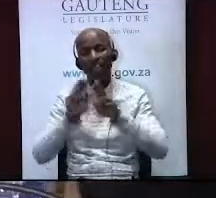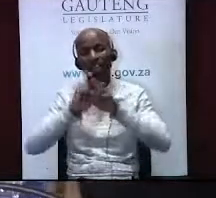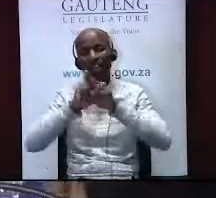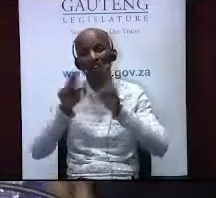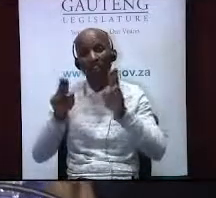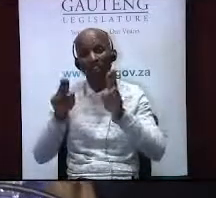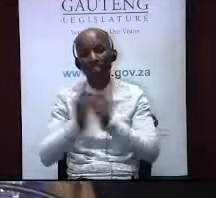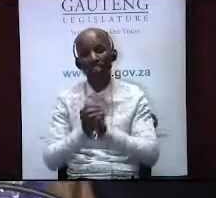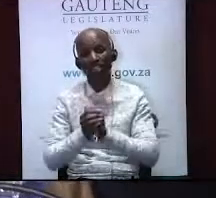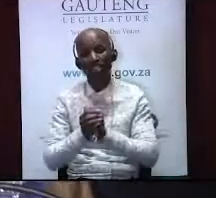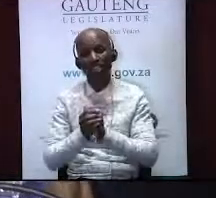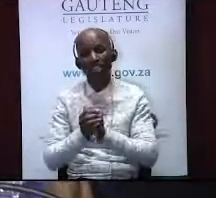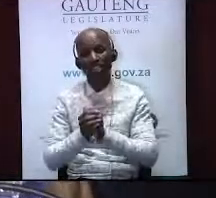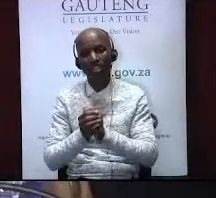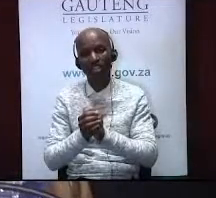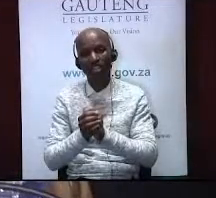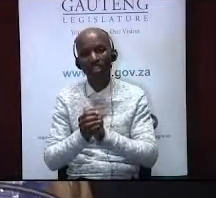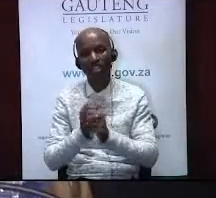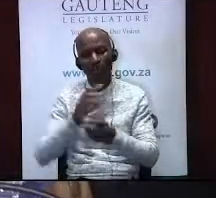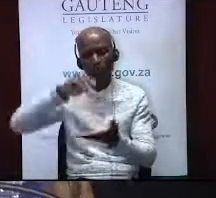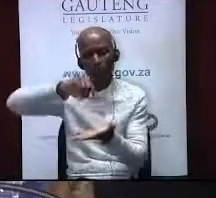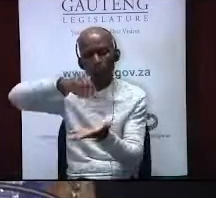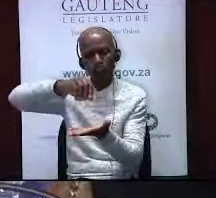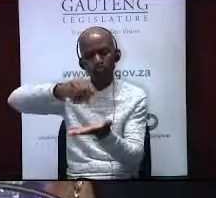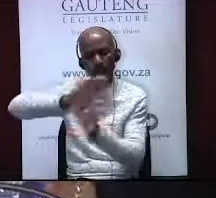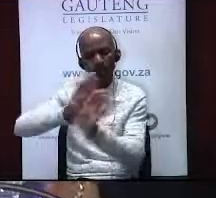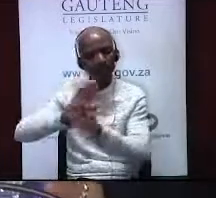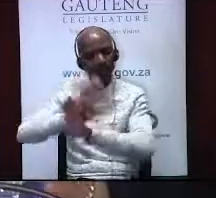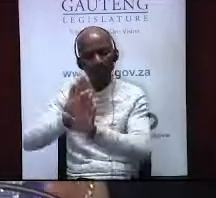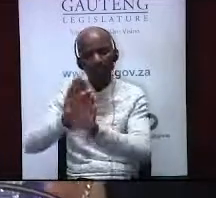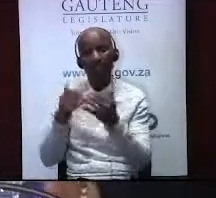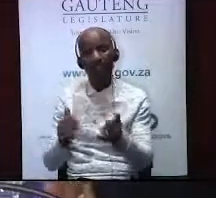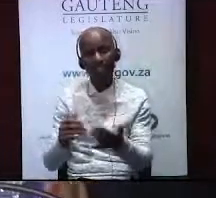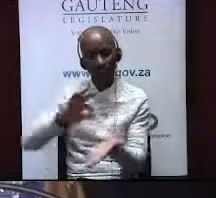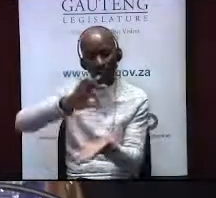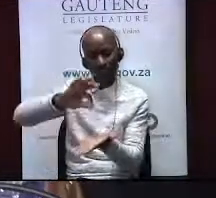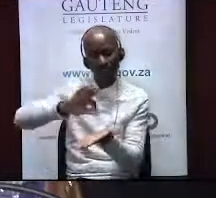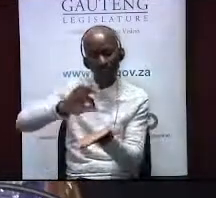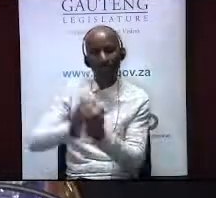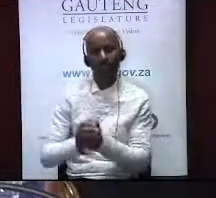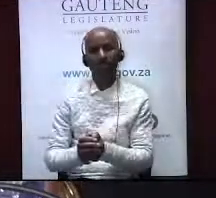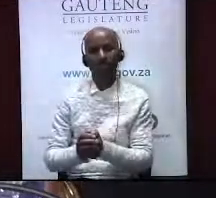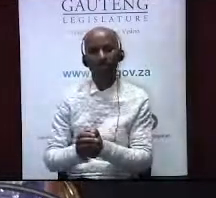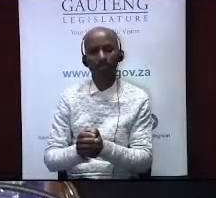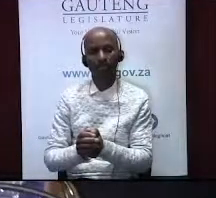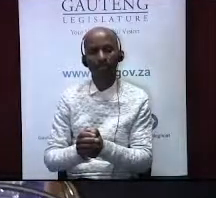not an overdose of it. Let us put that salt.